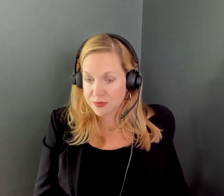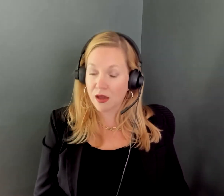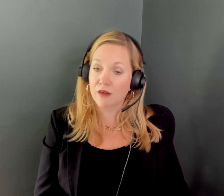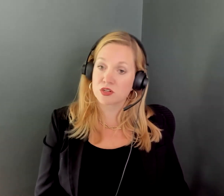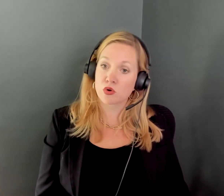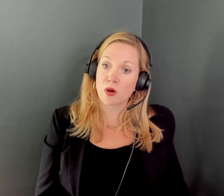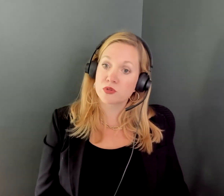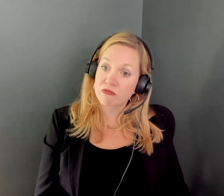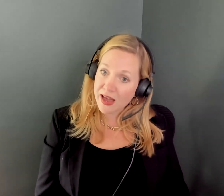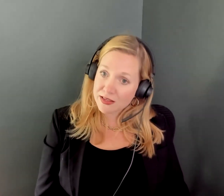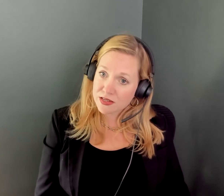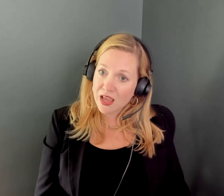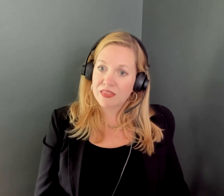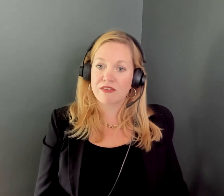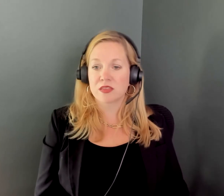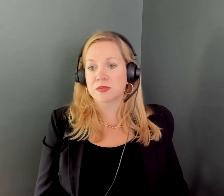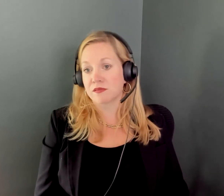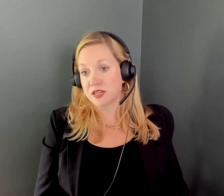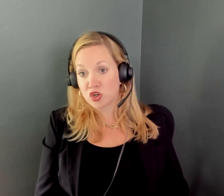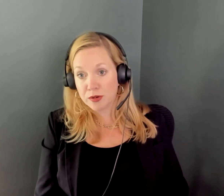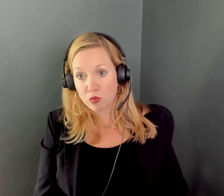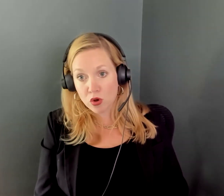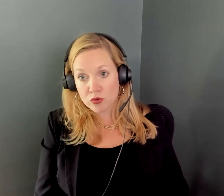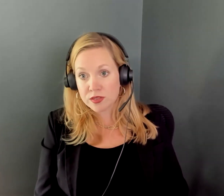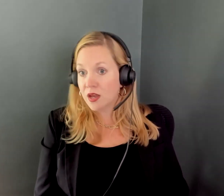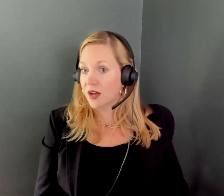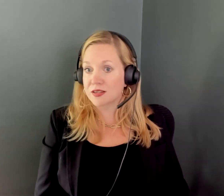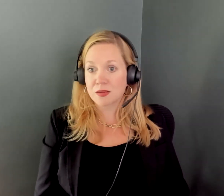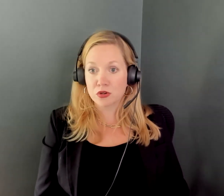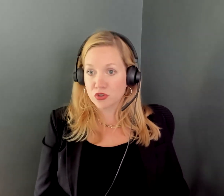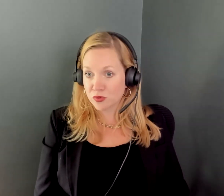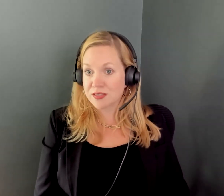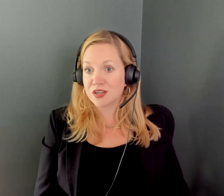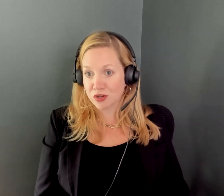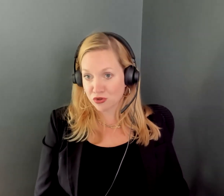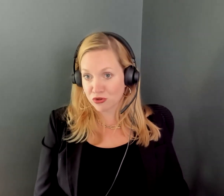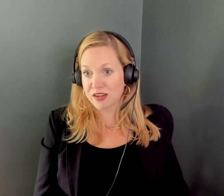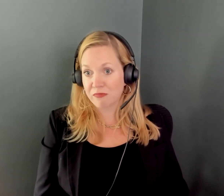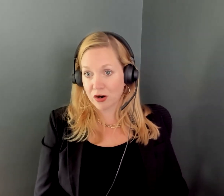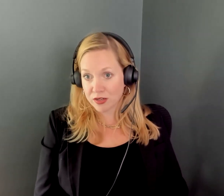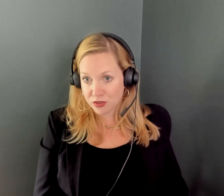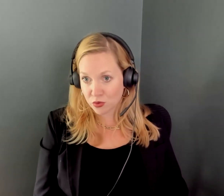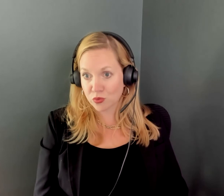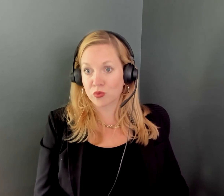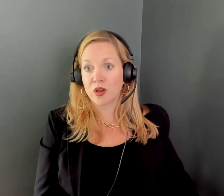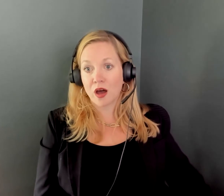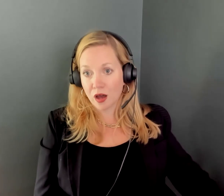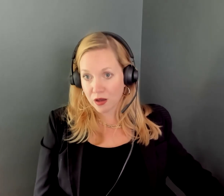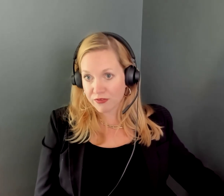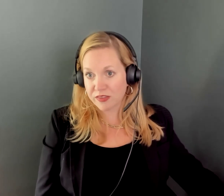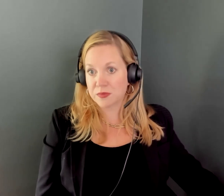many times they often grow up too fast. They find themselves in interpreting roles, similar to these hearing children of deaf parents